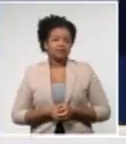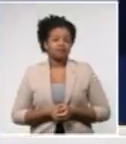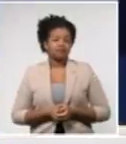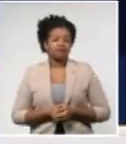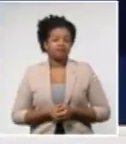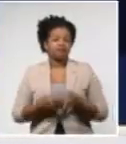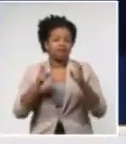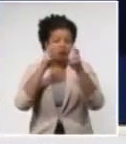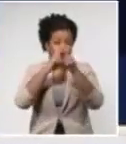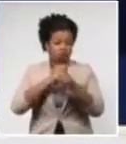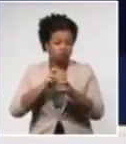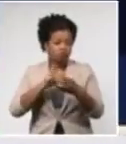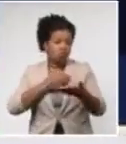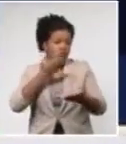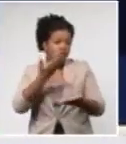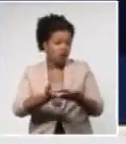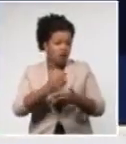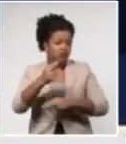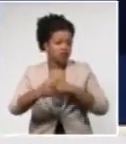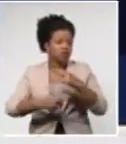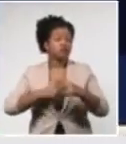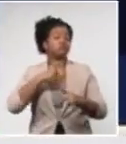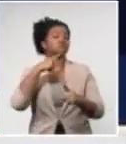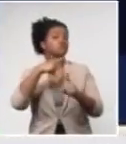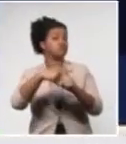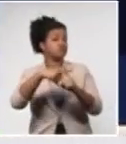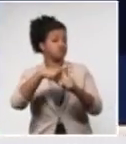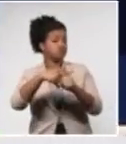and who have been positive